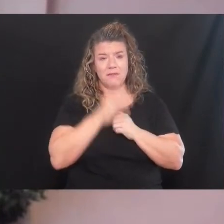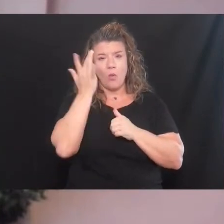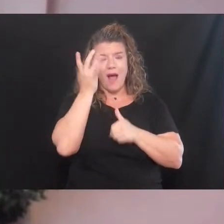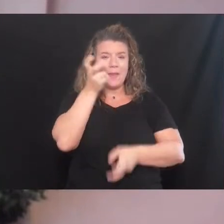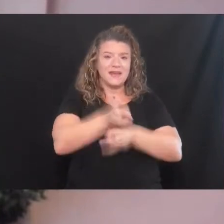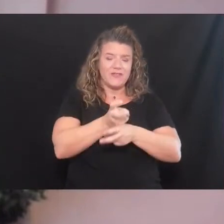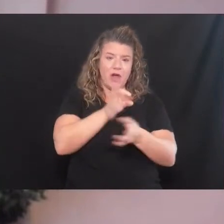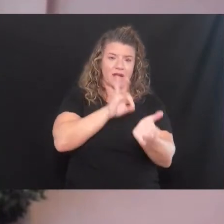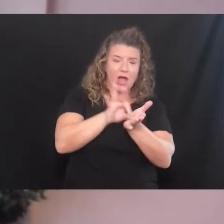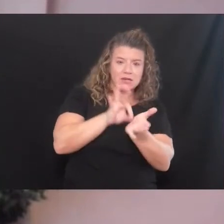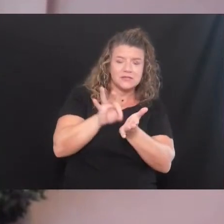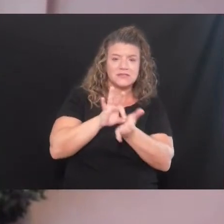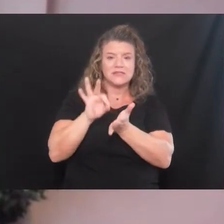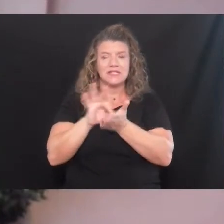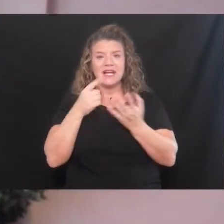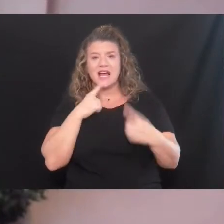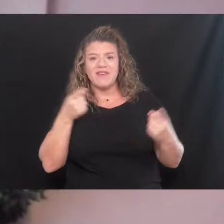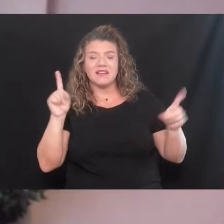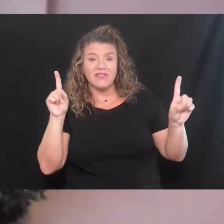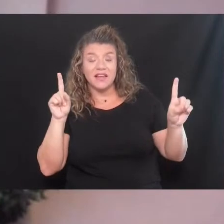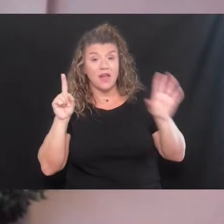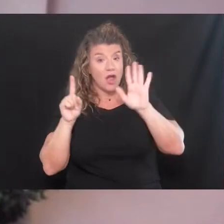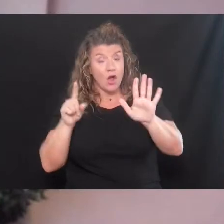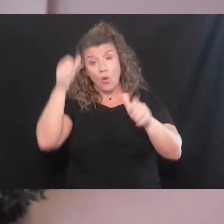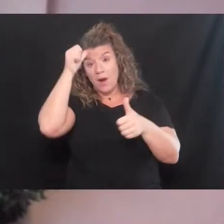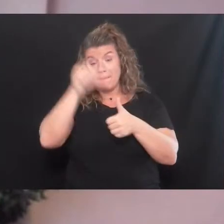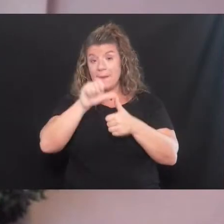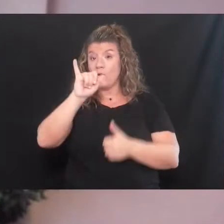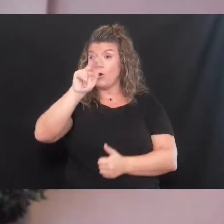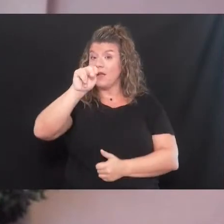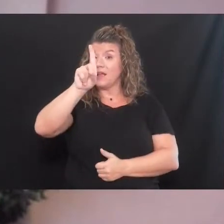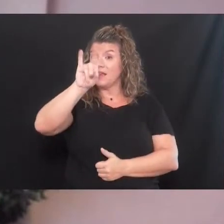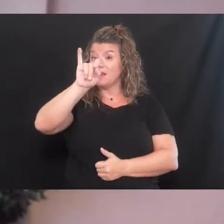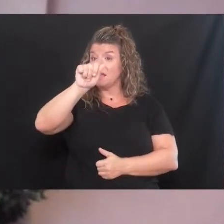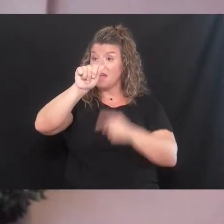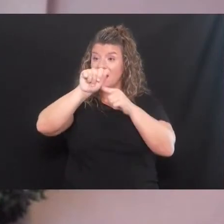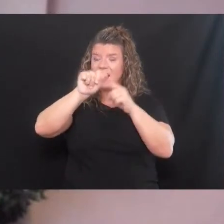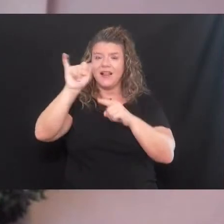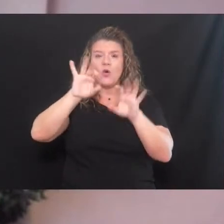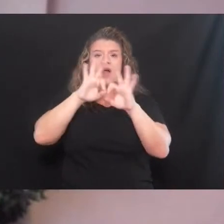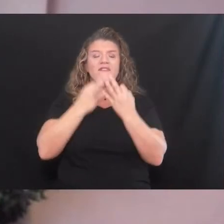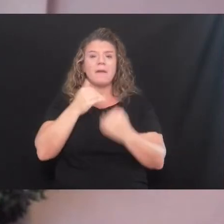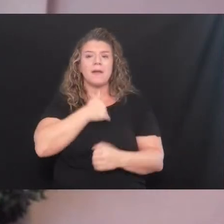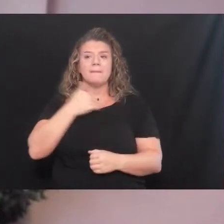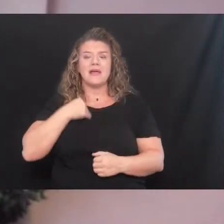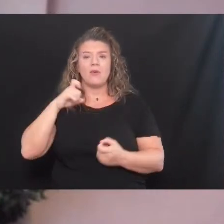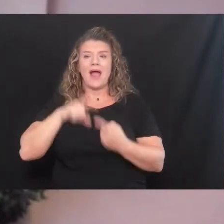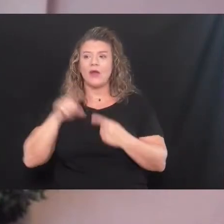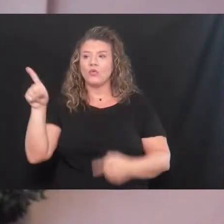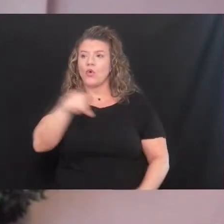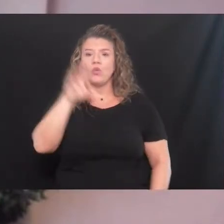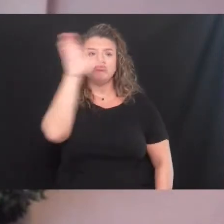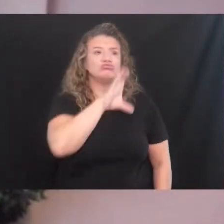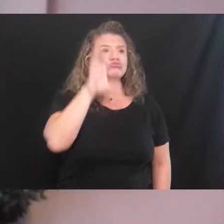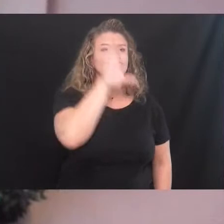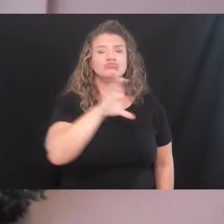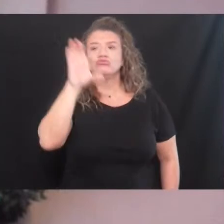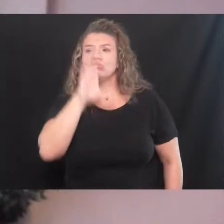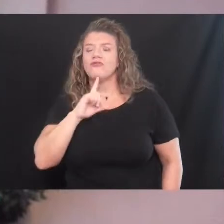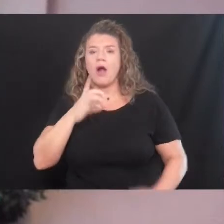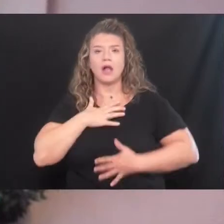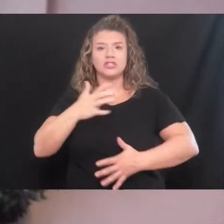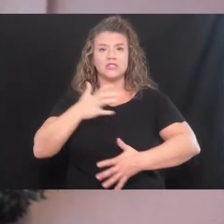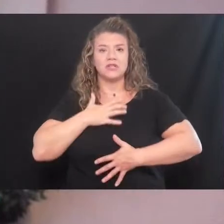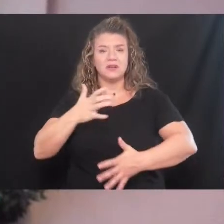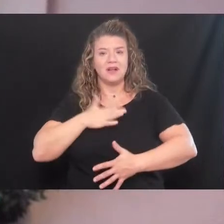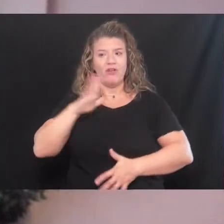in counting effectively. And remember, India is where family members had to go out and try to find sources of oxygen for